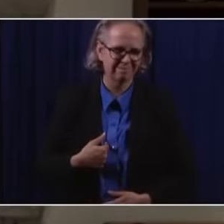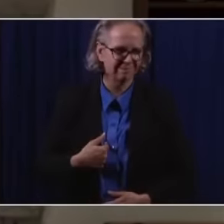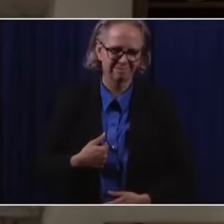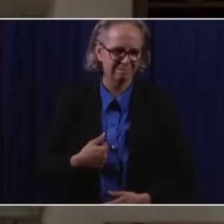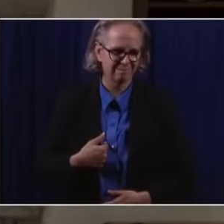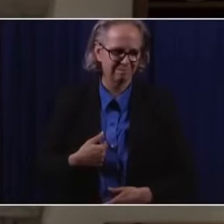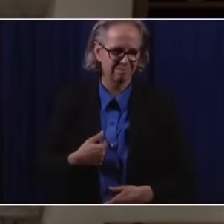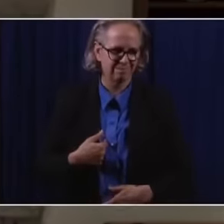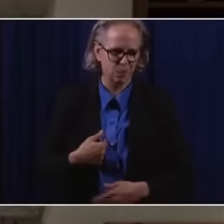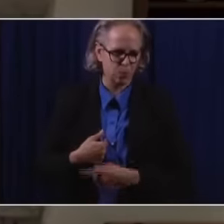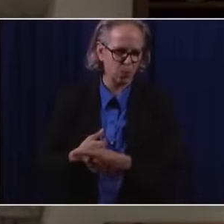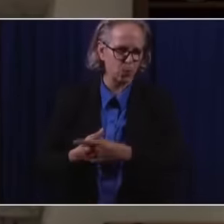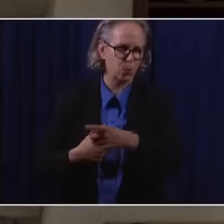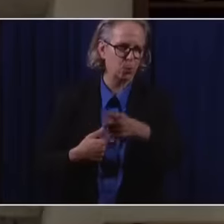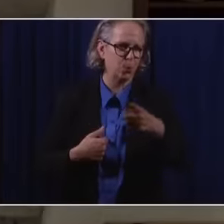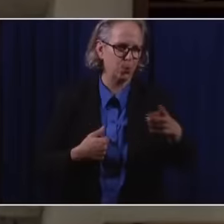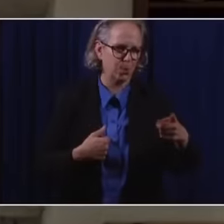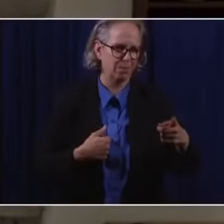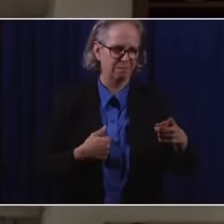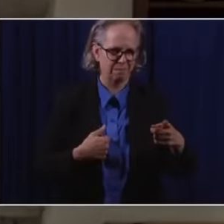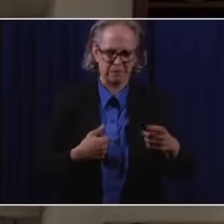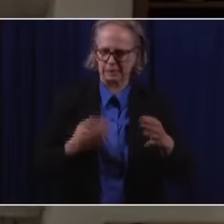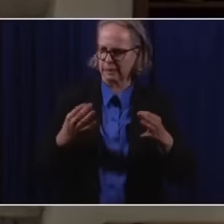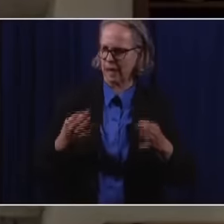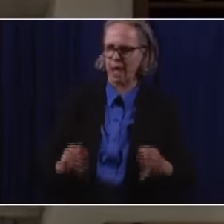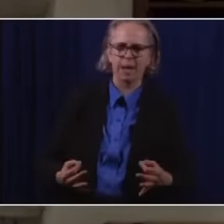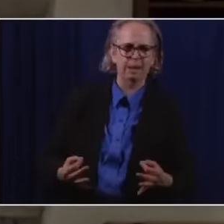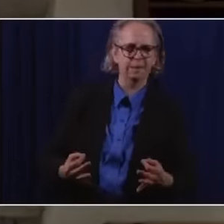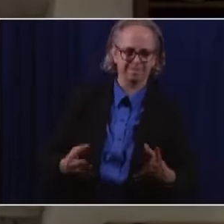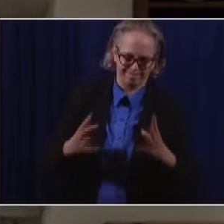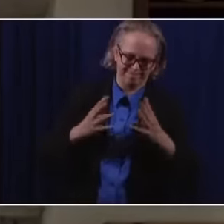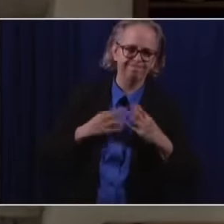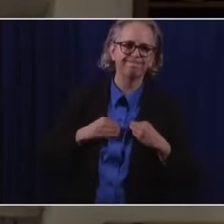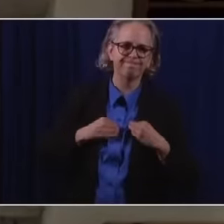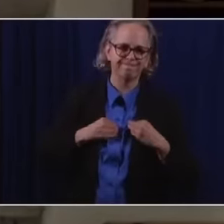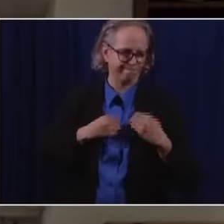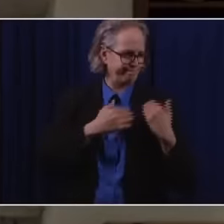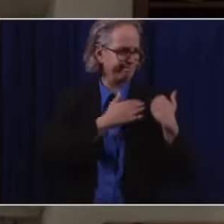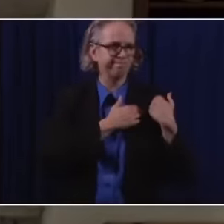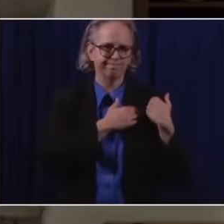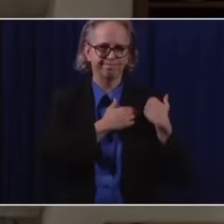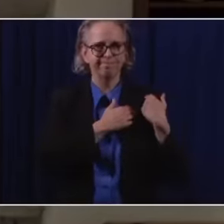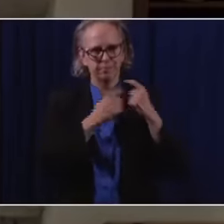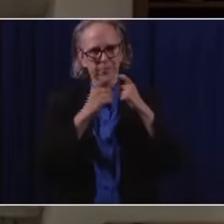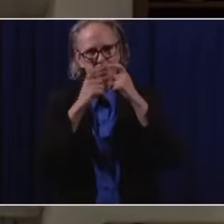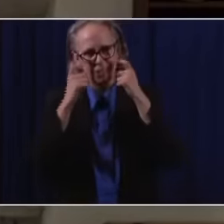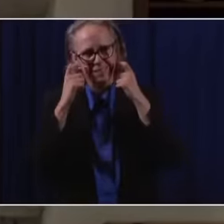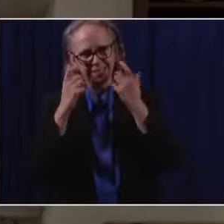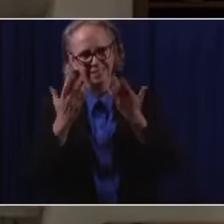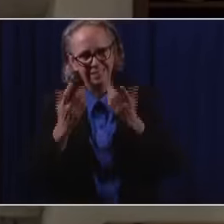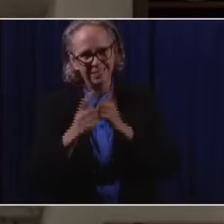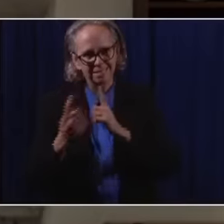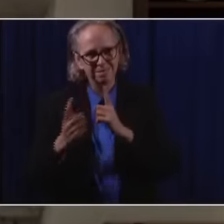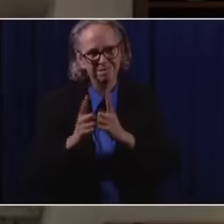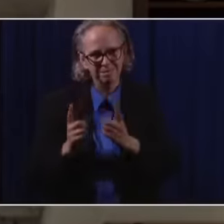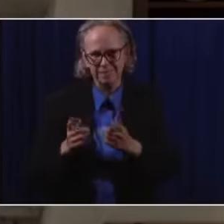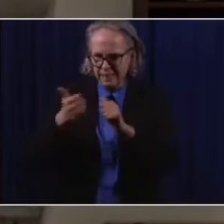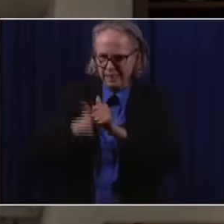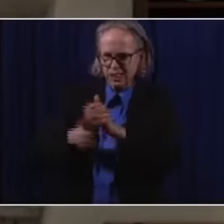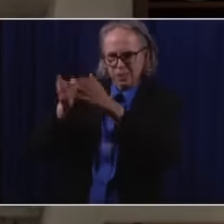that you can't enforce or be difficult to enforce, but rather for every Ohioan to take this